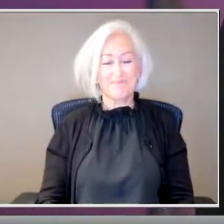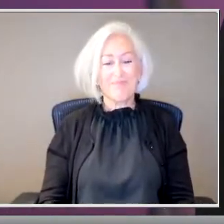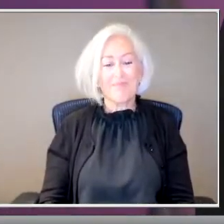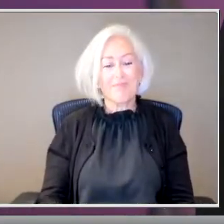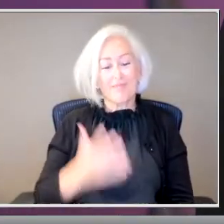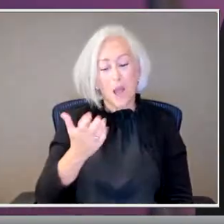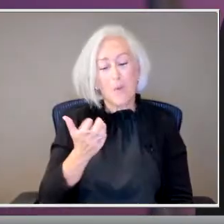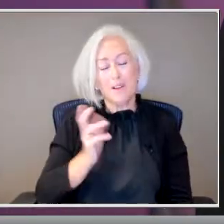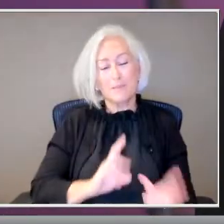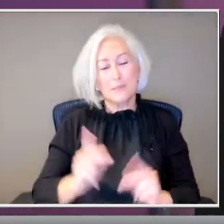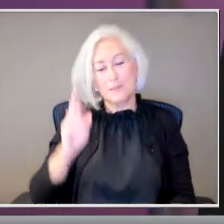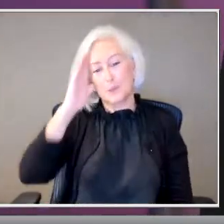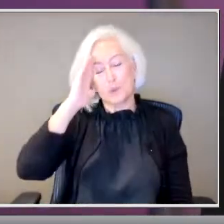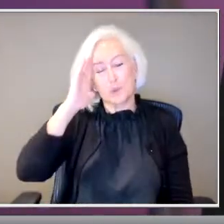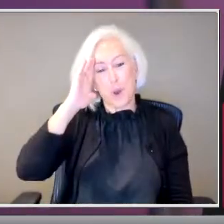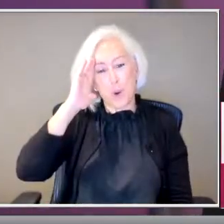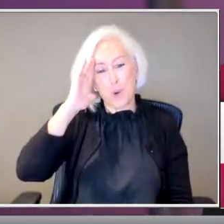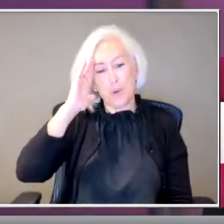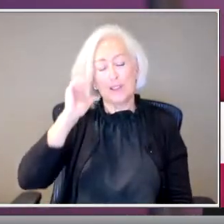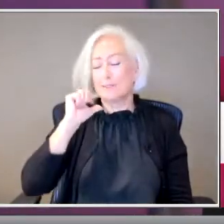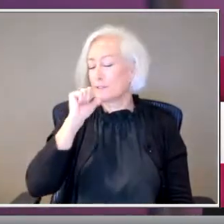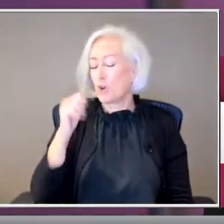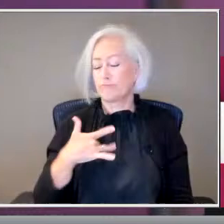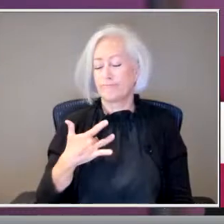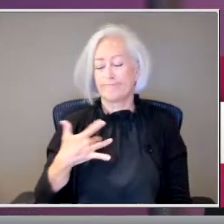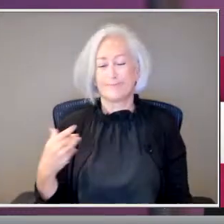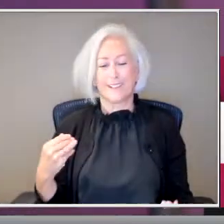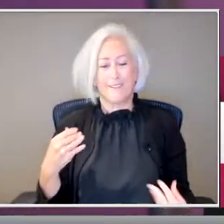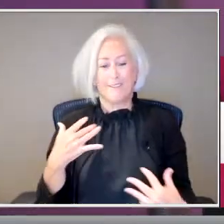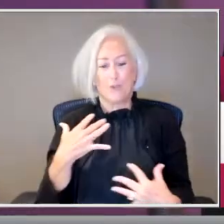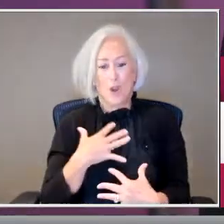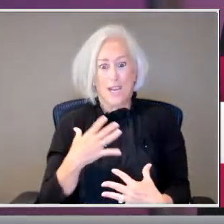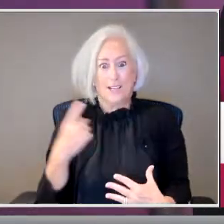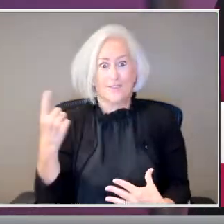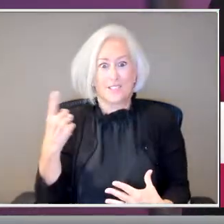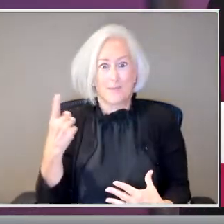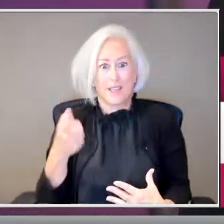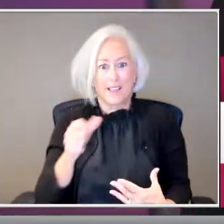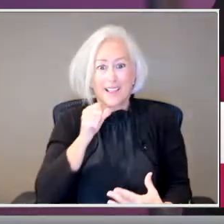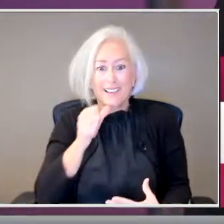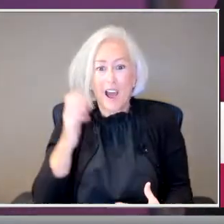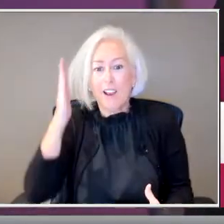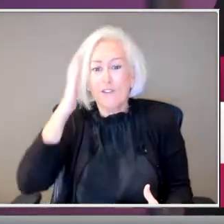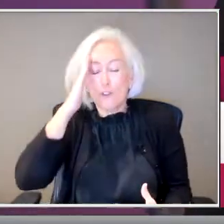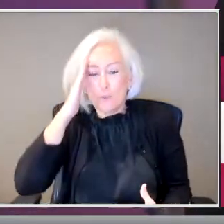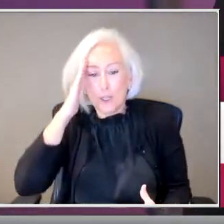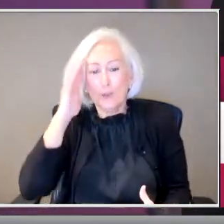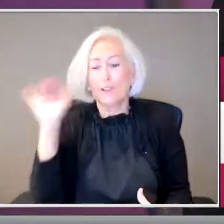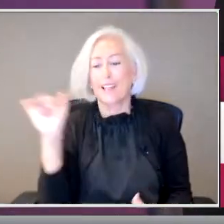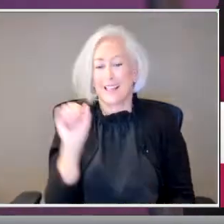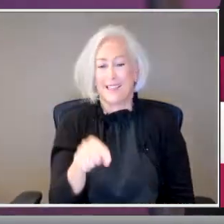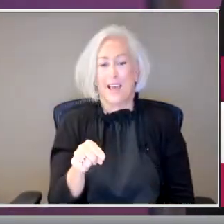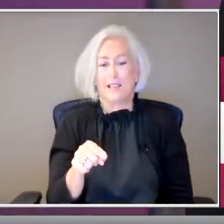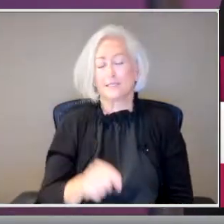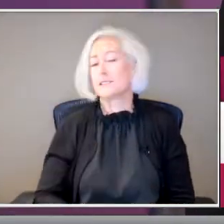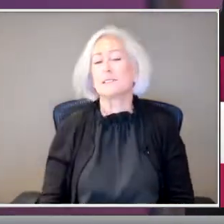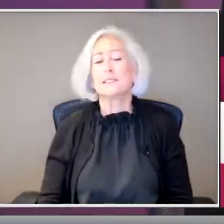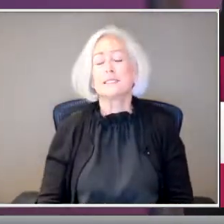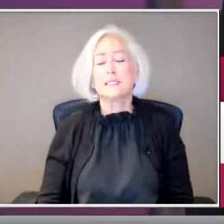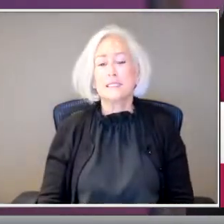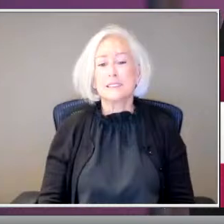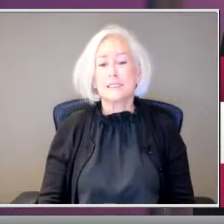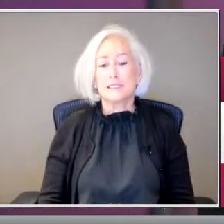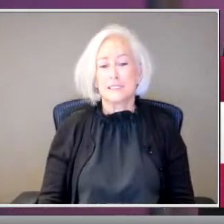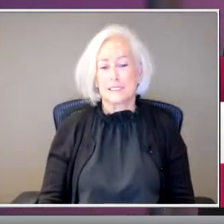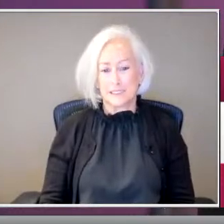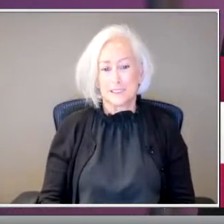that you shouldn't be afraid of maybe something that you're not familiar with, like a procedure like this. We went through some other